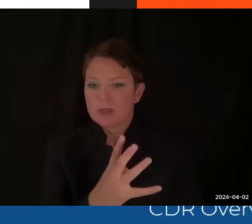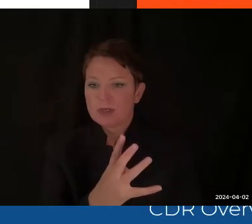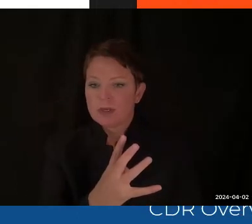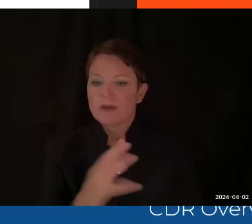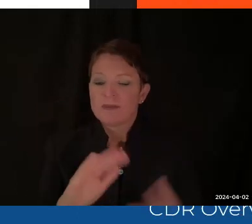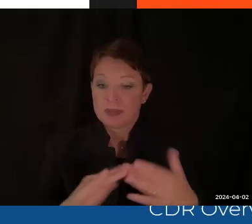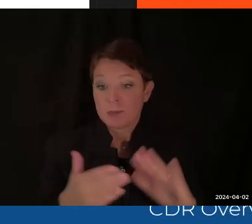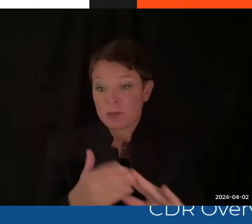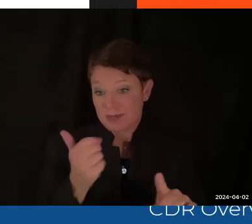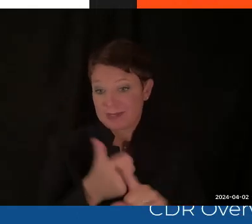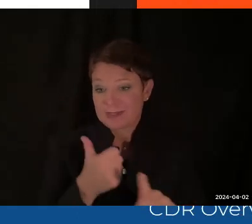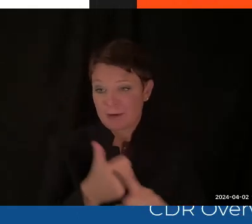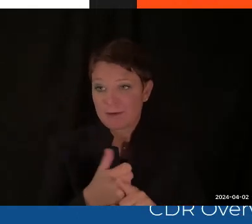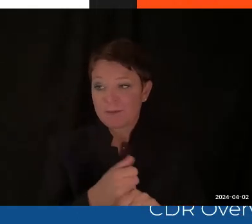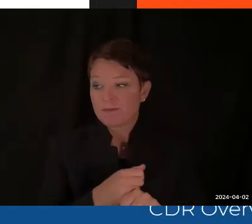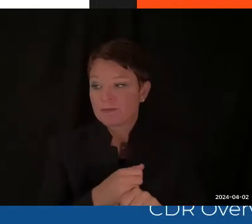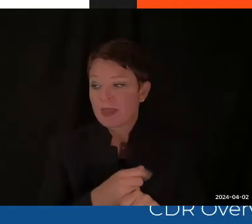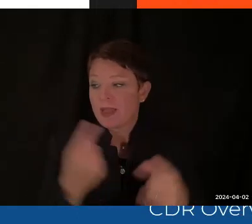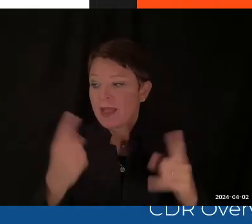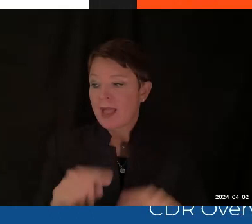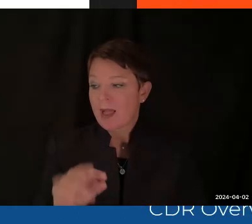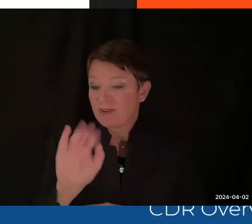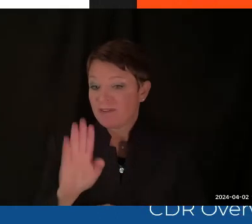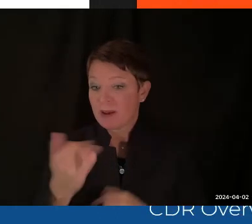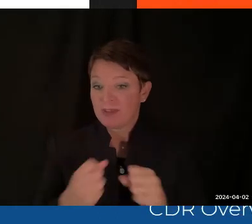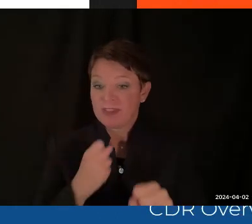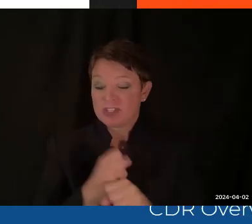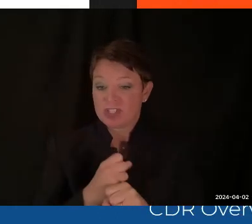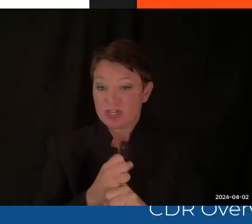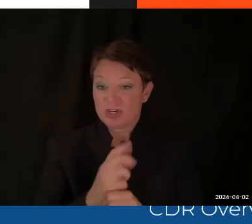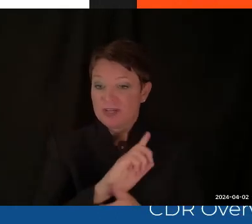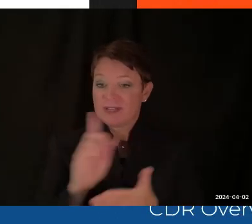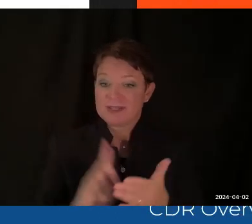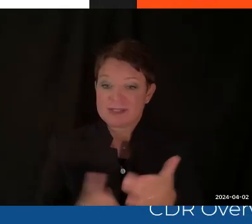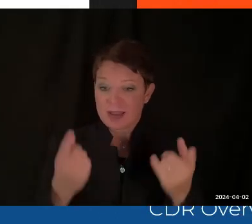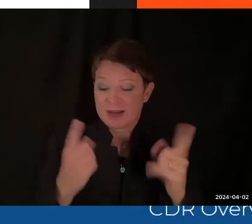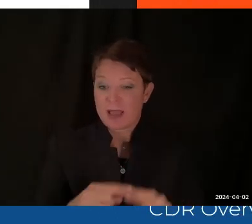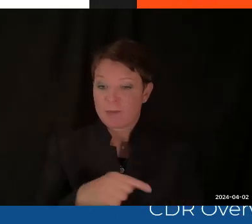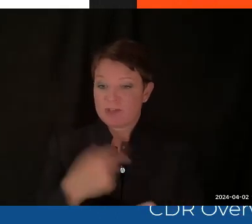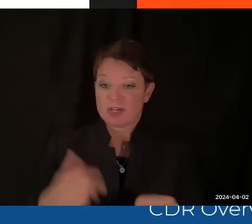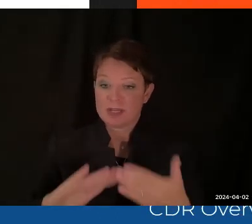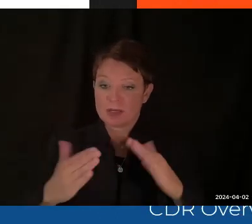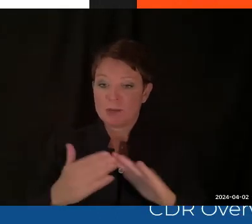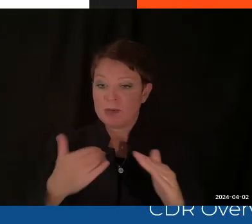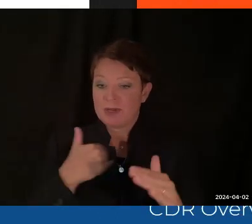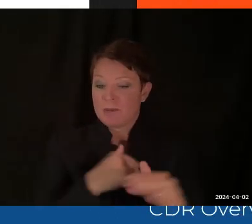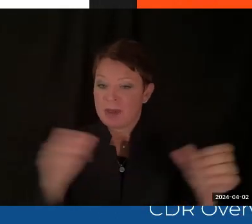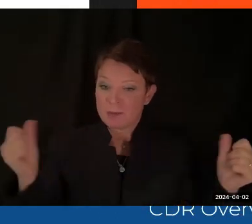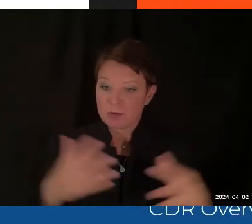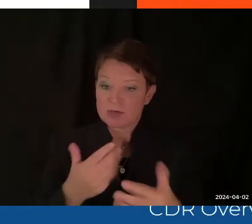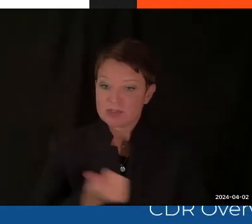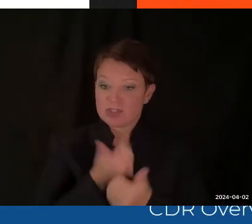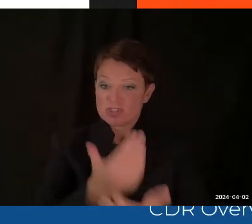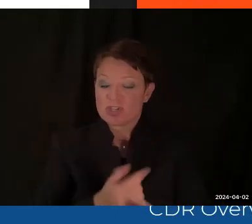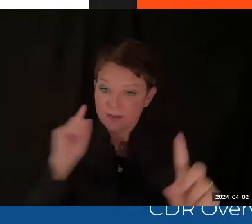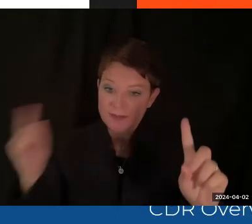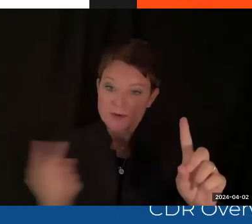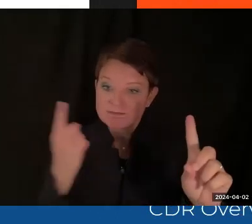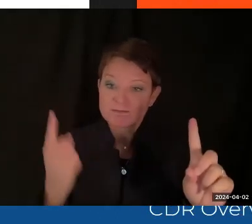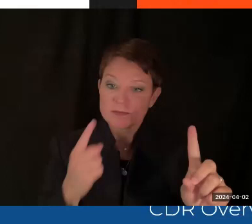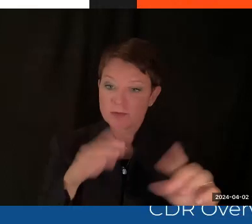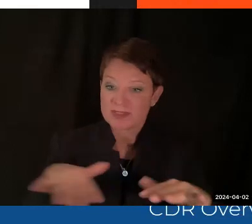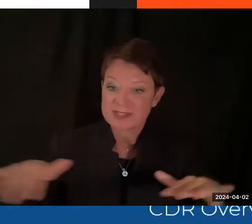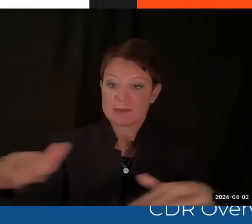the community. In February of this year, a design charrette was hosted in which Chinatown community members shared their aspirations for the